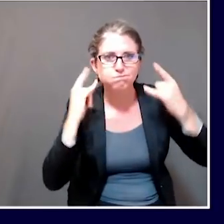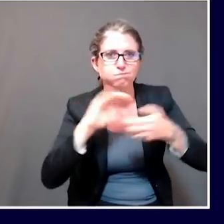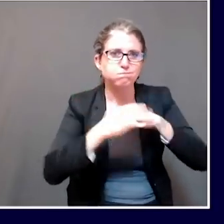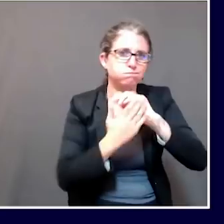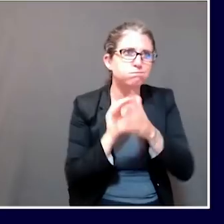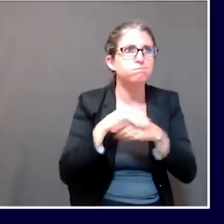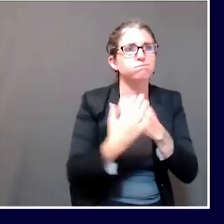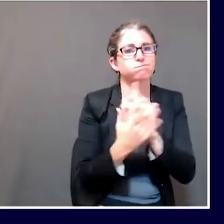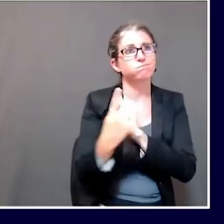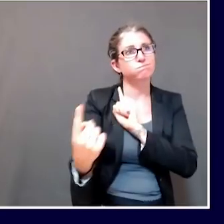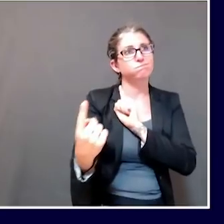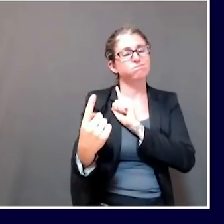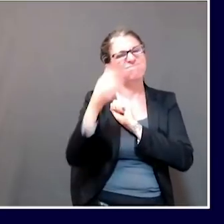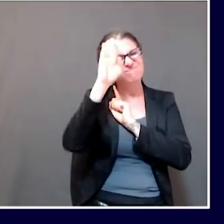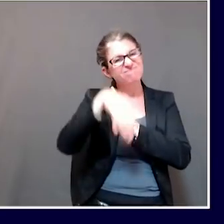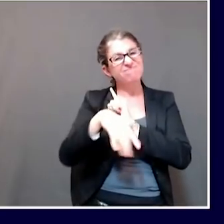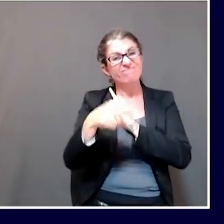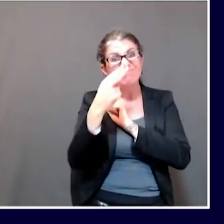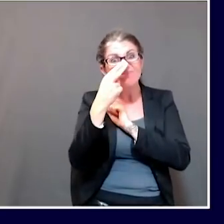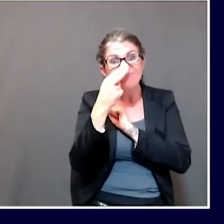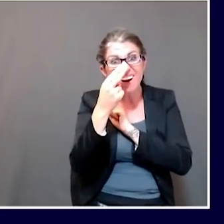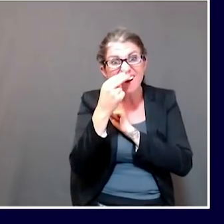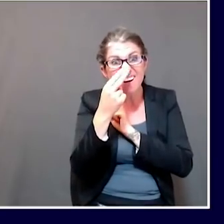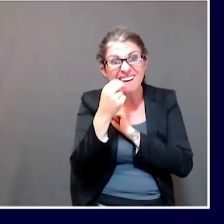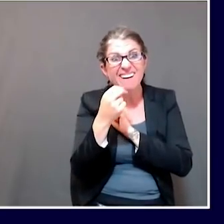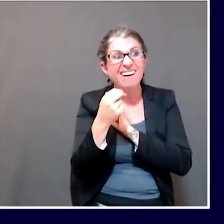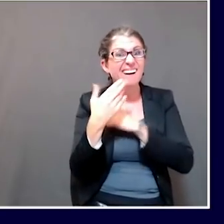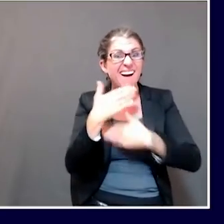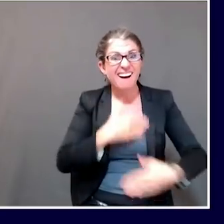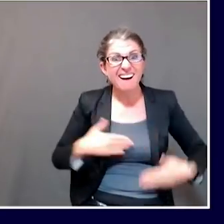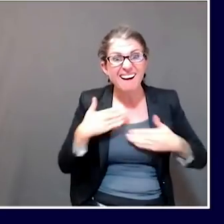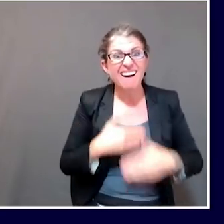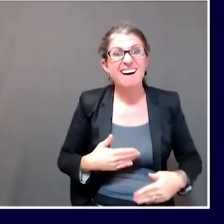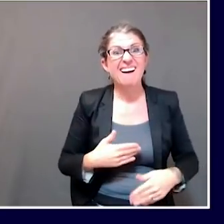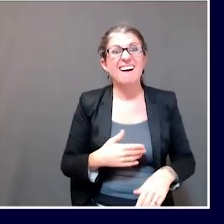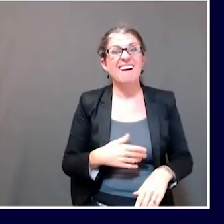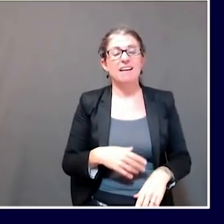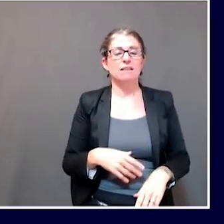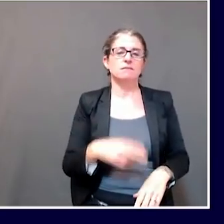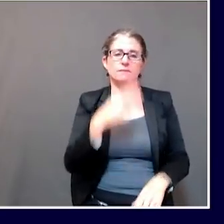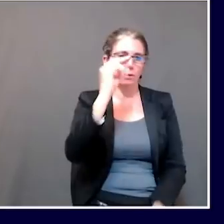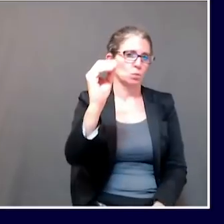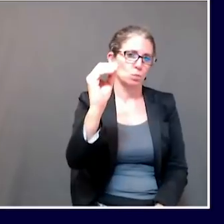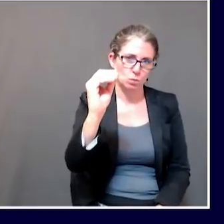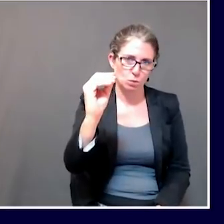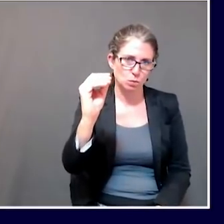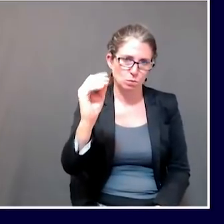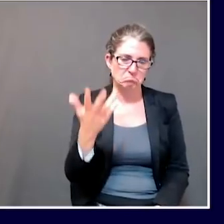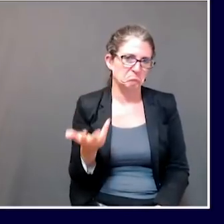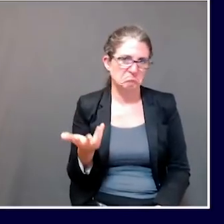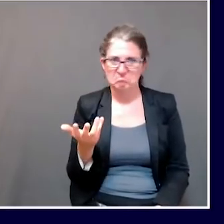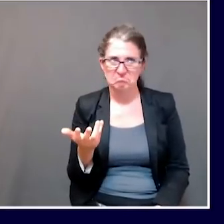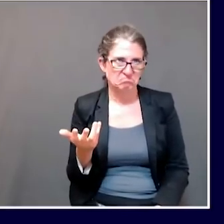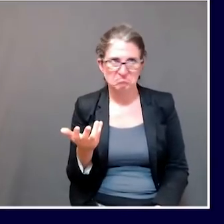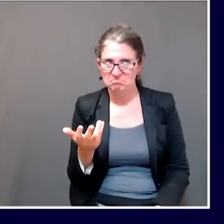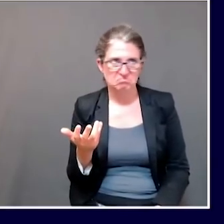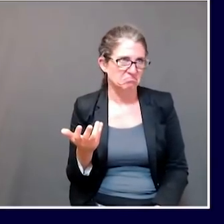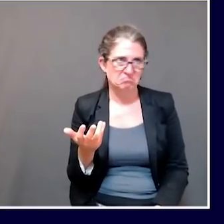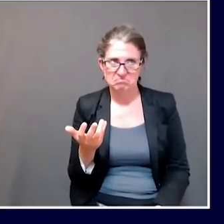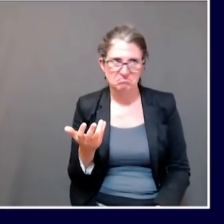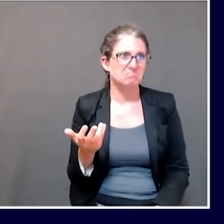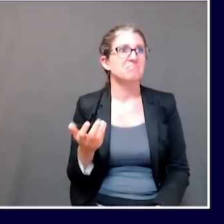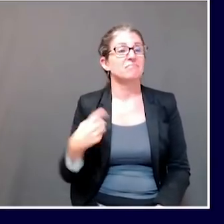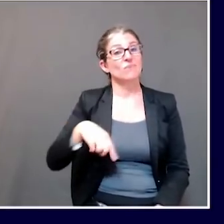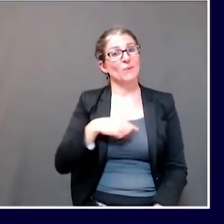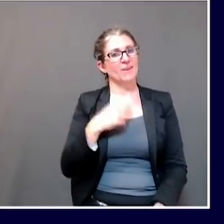noted. They're not easy. No one likes being on them. But the reason that we look good right now is because of that diet that